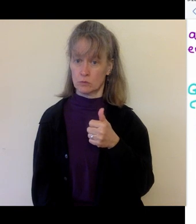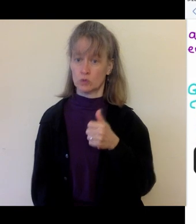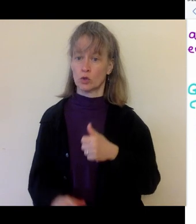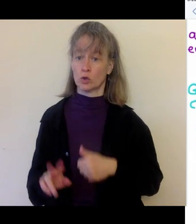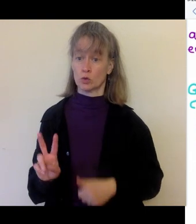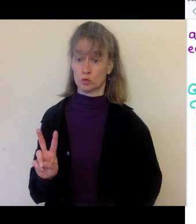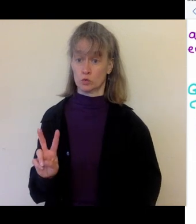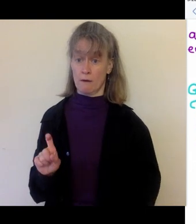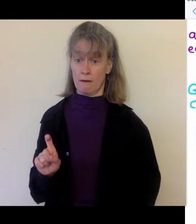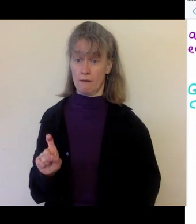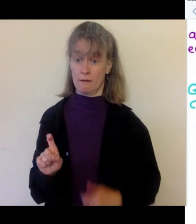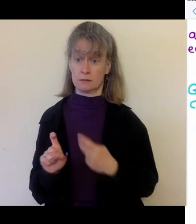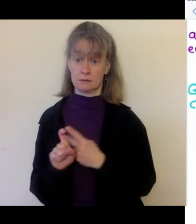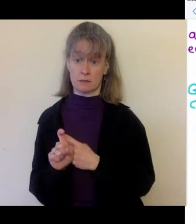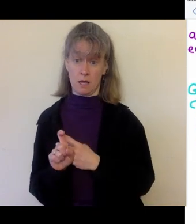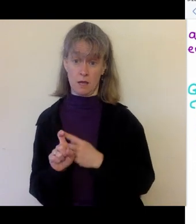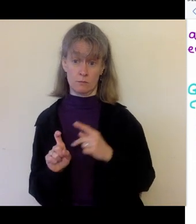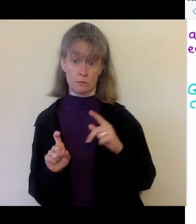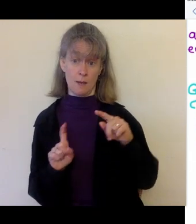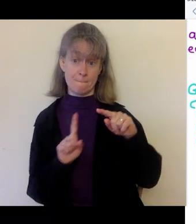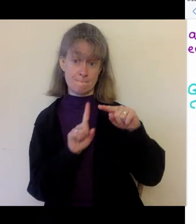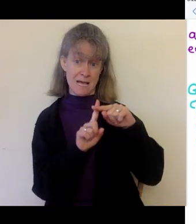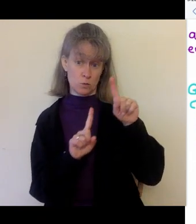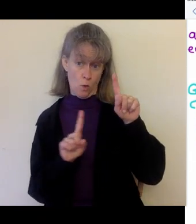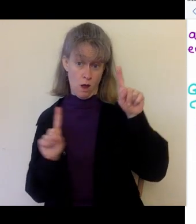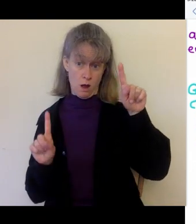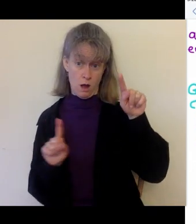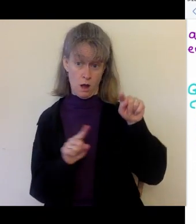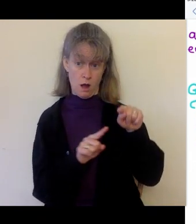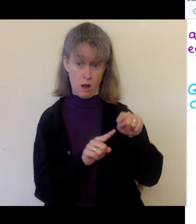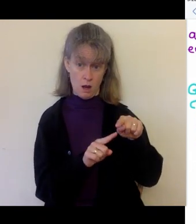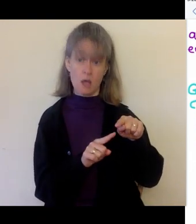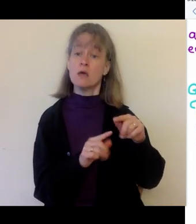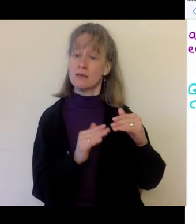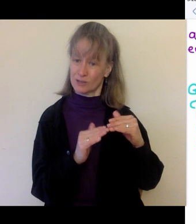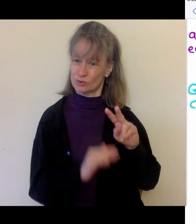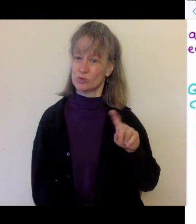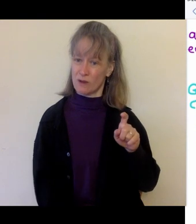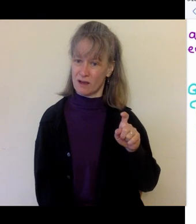2x times positive 1 is 2x.